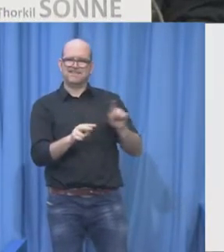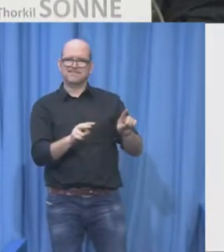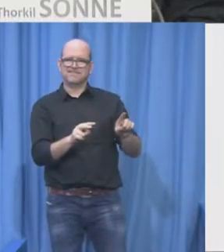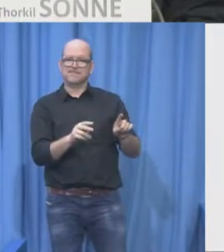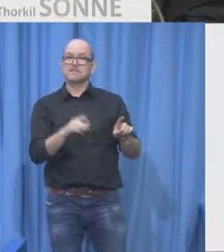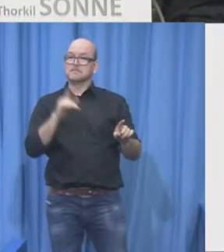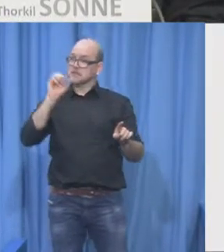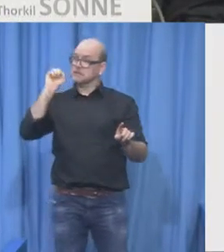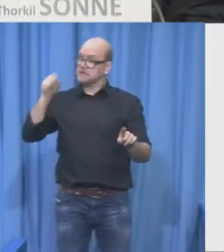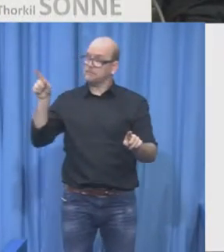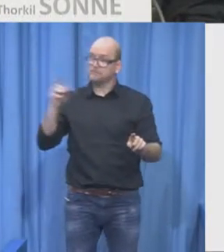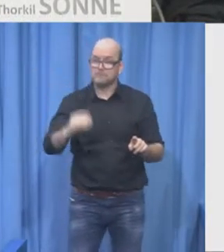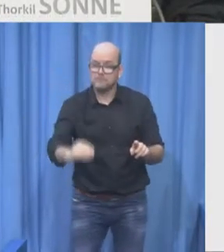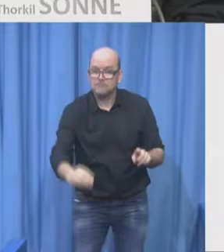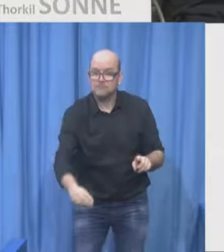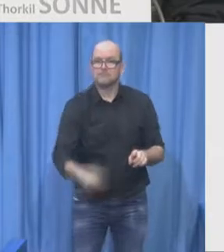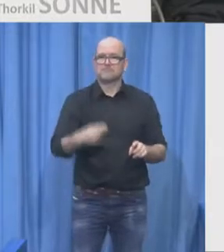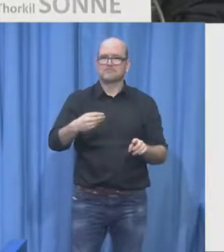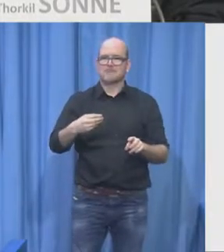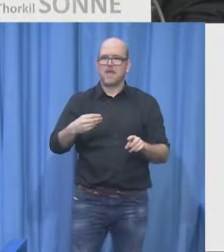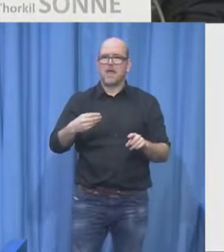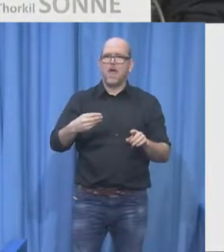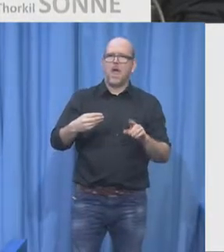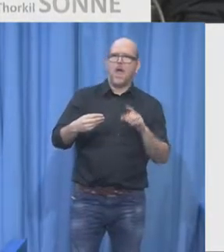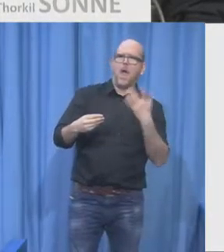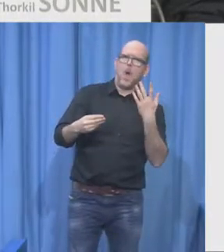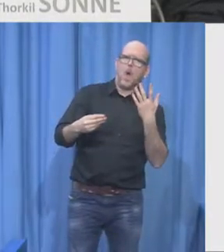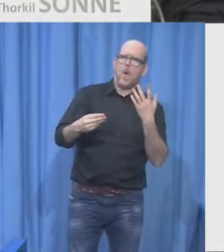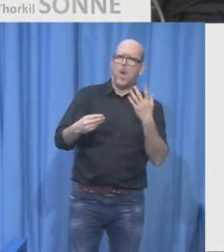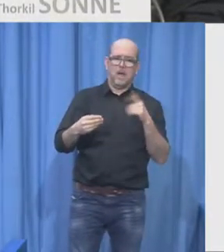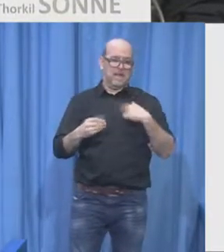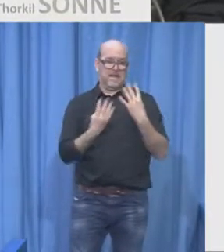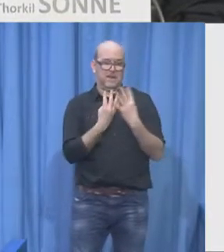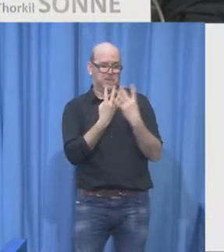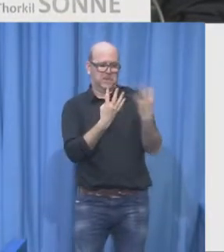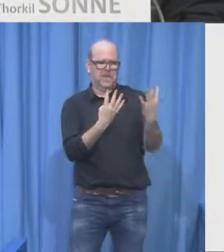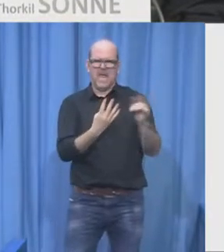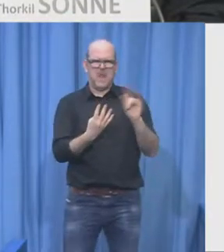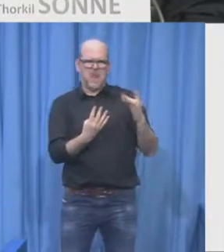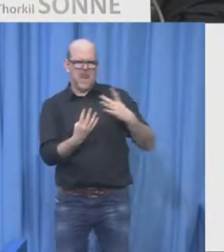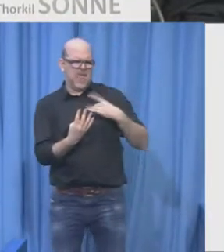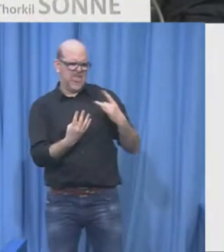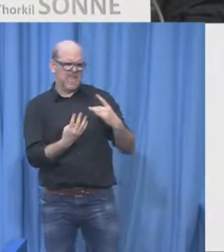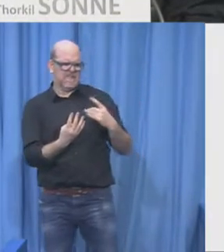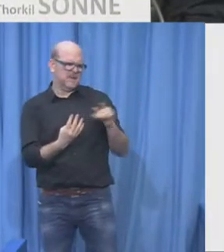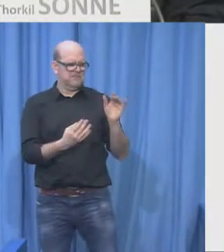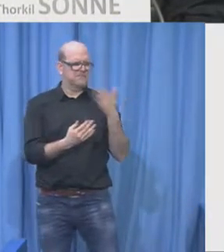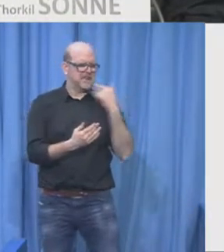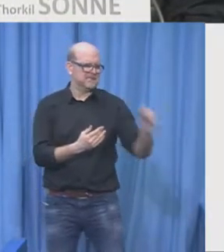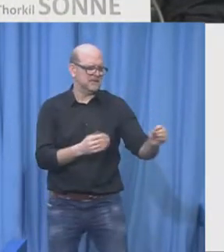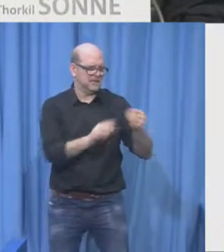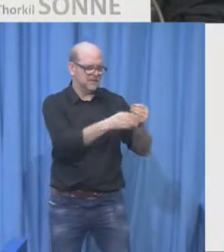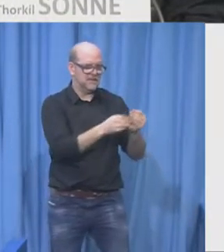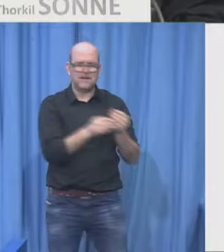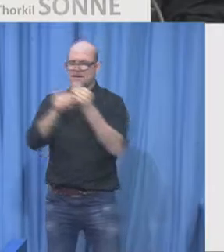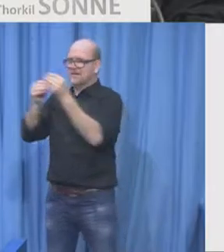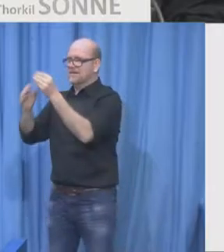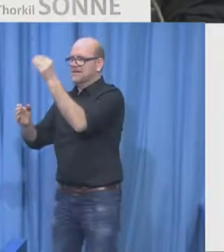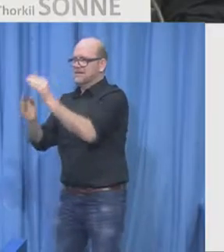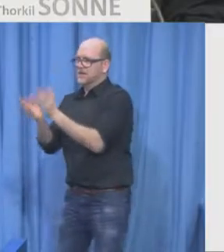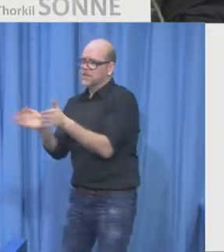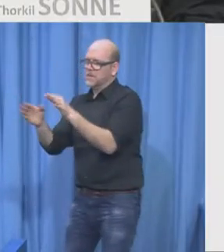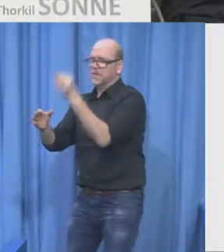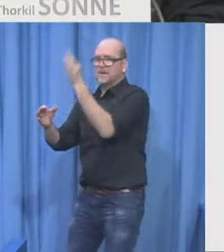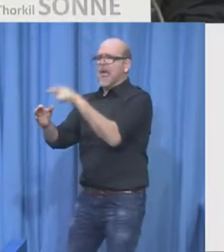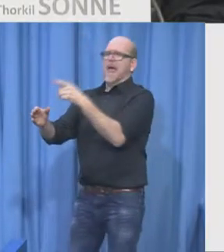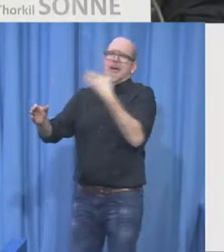natural medicine, coffee, tea, wine, beer. And I met farmers who make a living out of growing dandelions. The message is